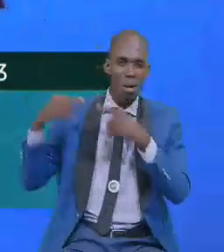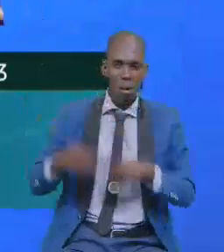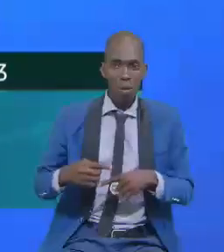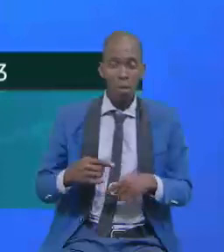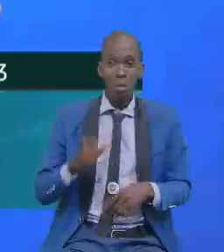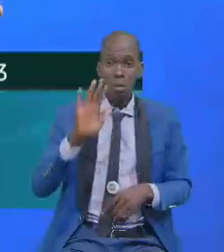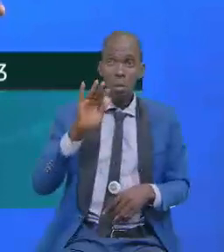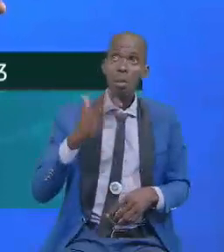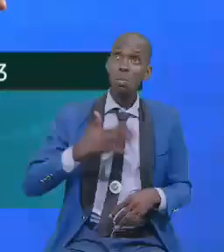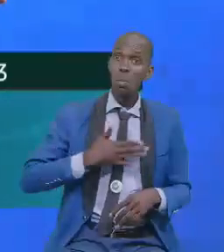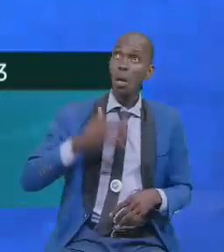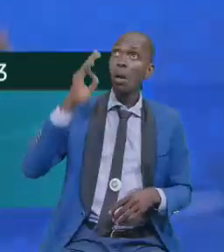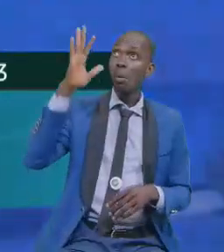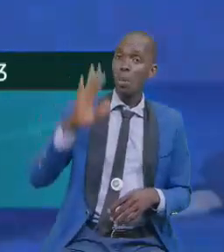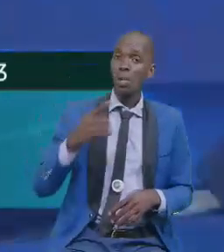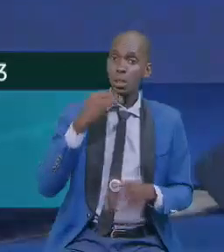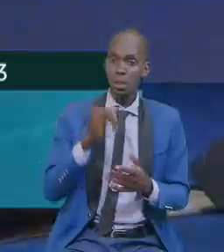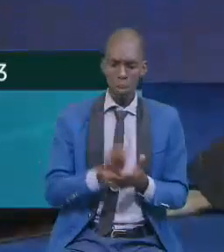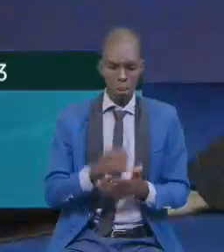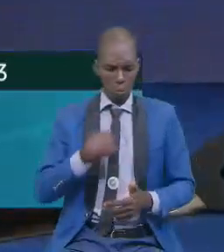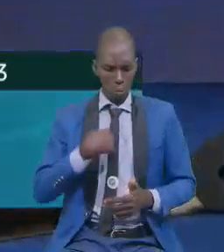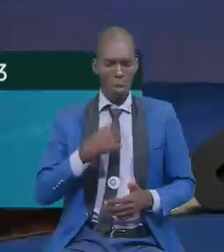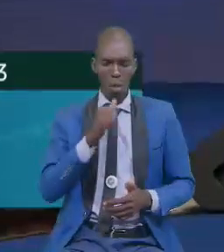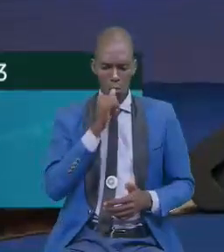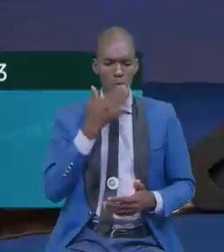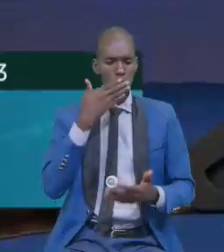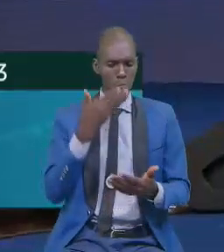pastor said, I am a good Christian.